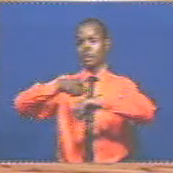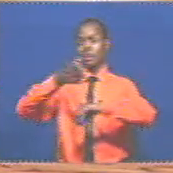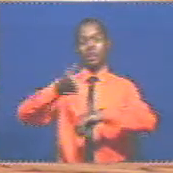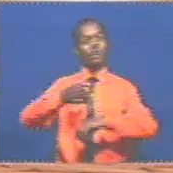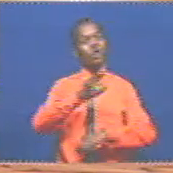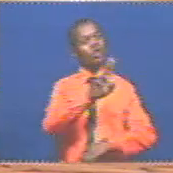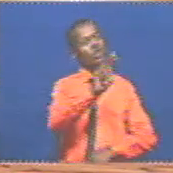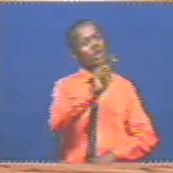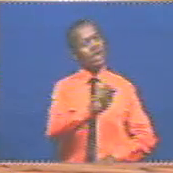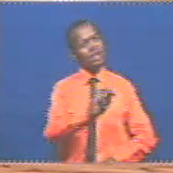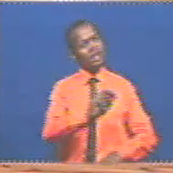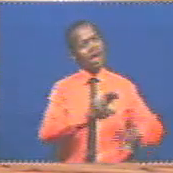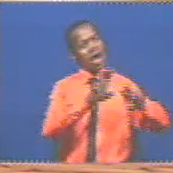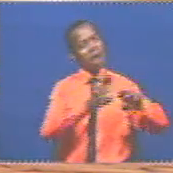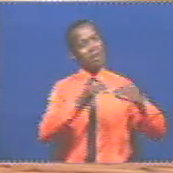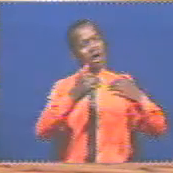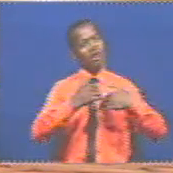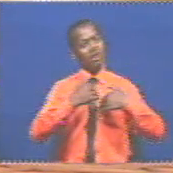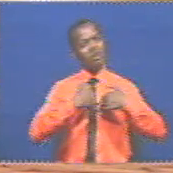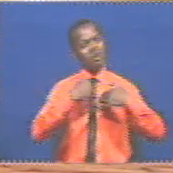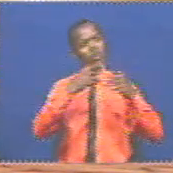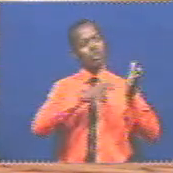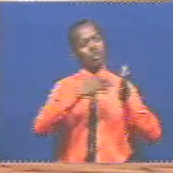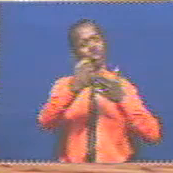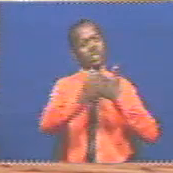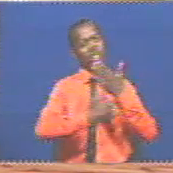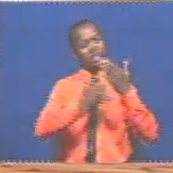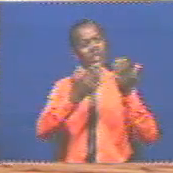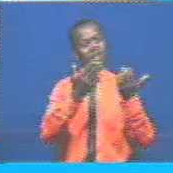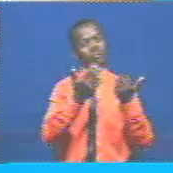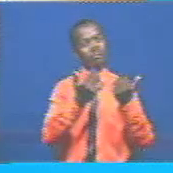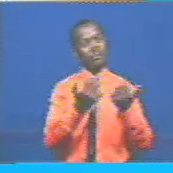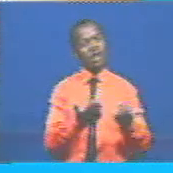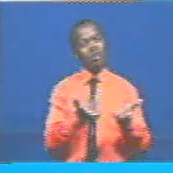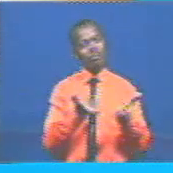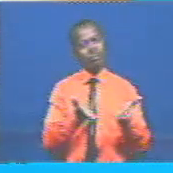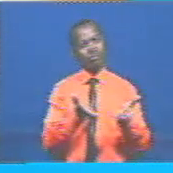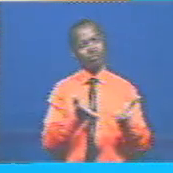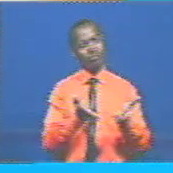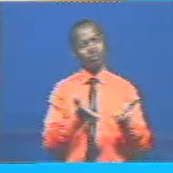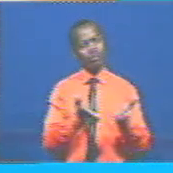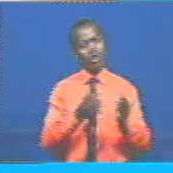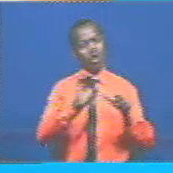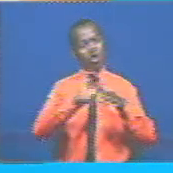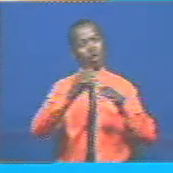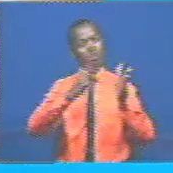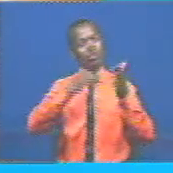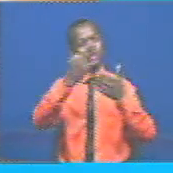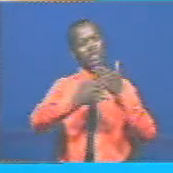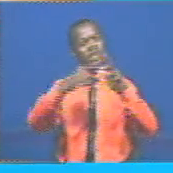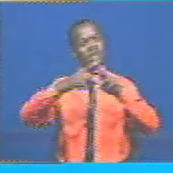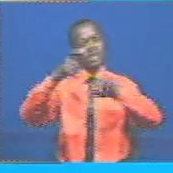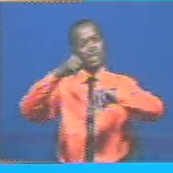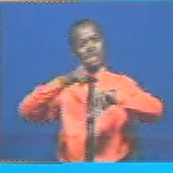inhabitant has it does it have projects right now ongoing as we speak or the project we start perhaps after this